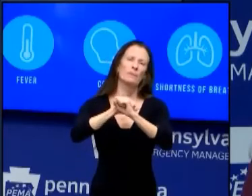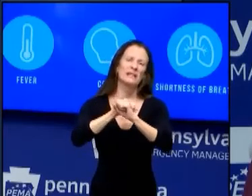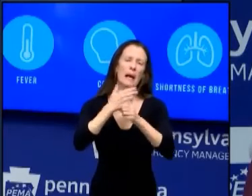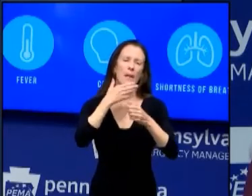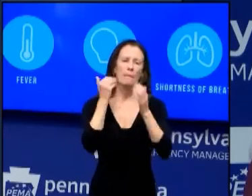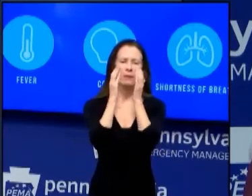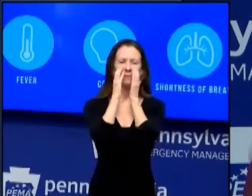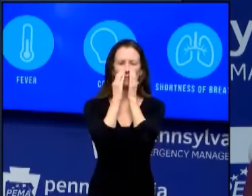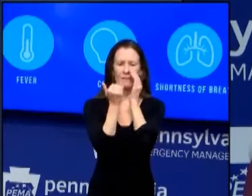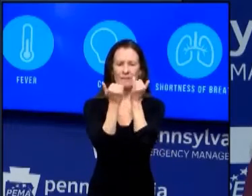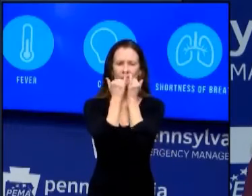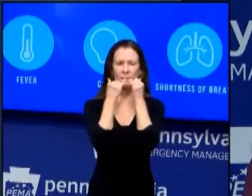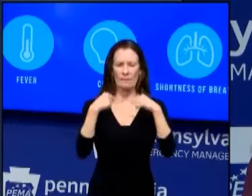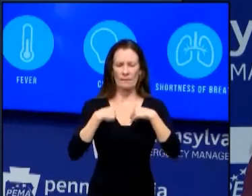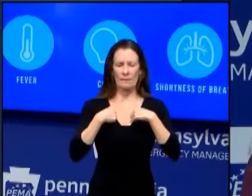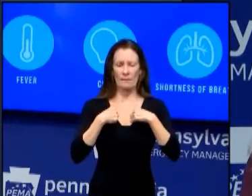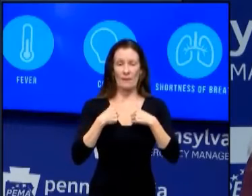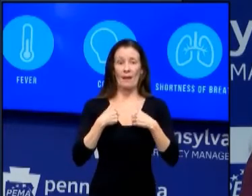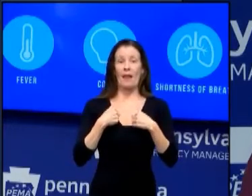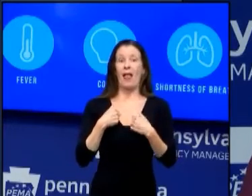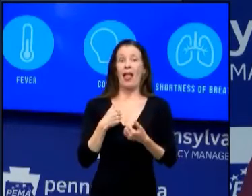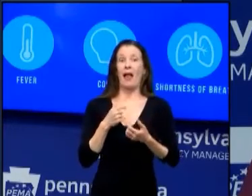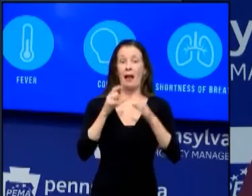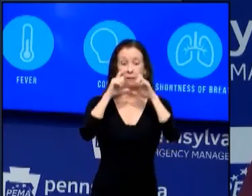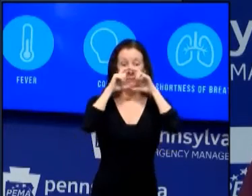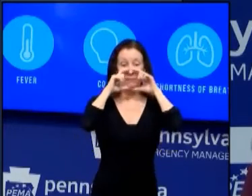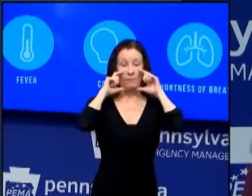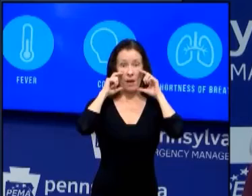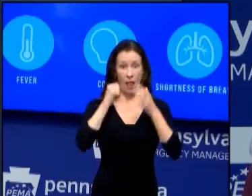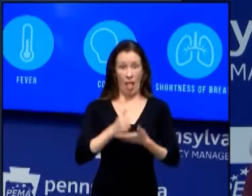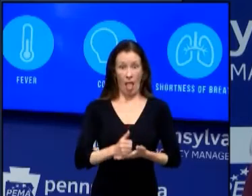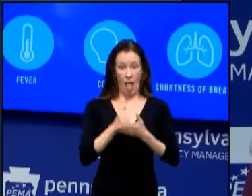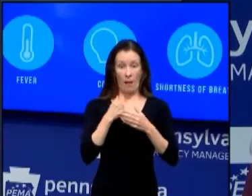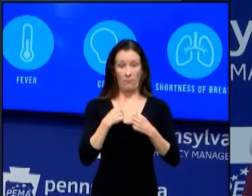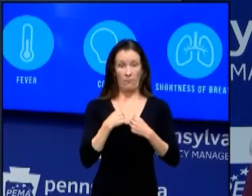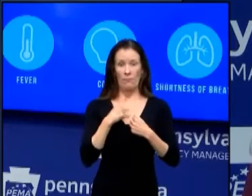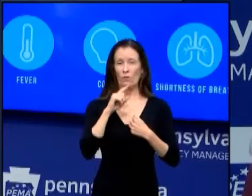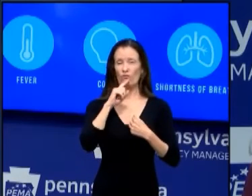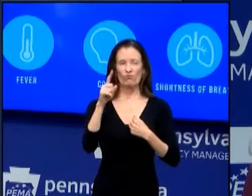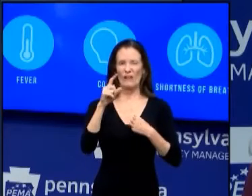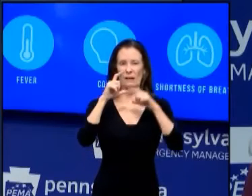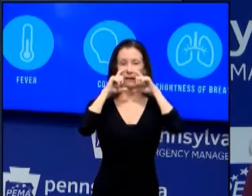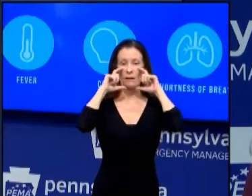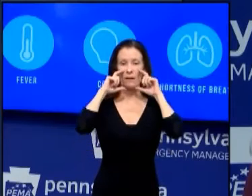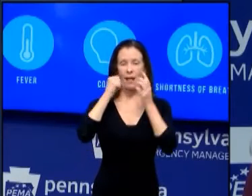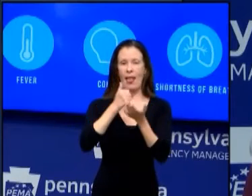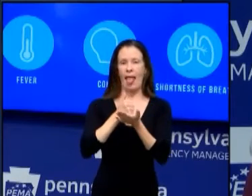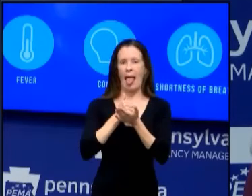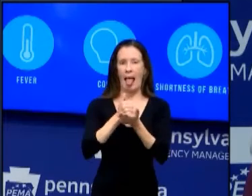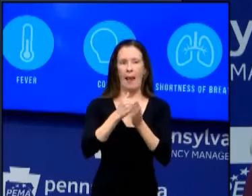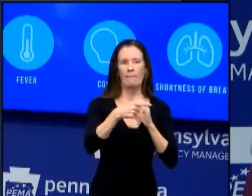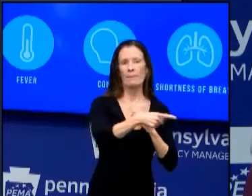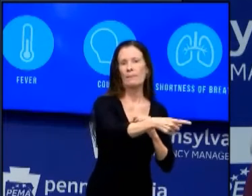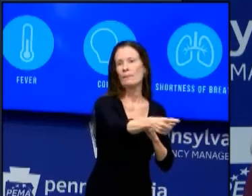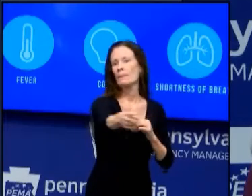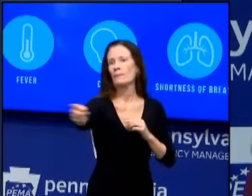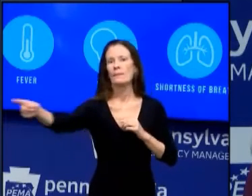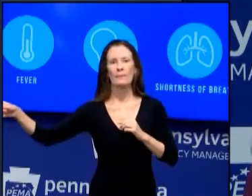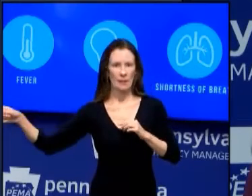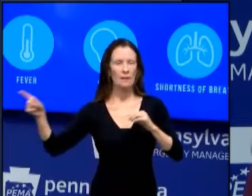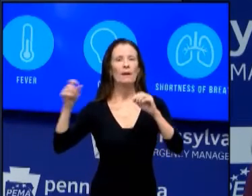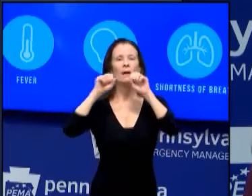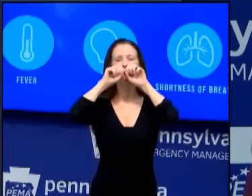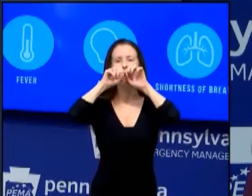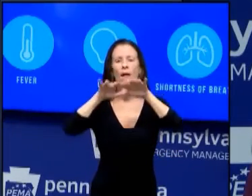mask protects you. Your mask protects me. We have a question from Scranton Sentinel. There are concerns